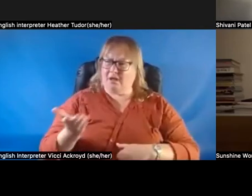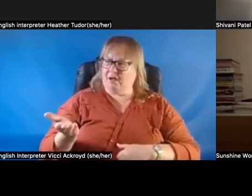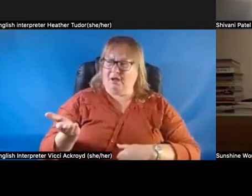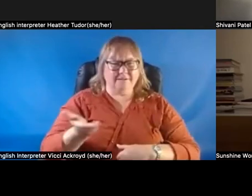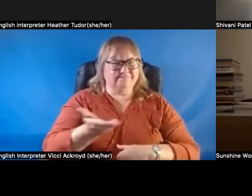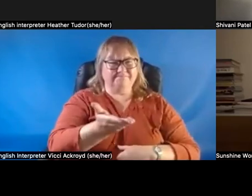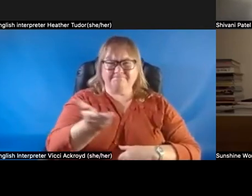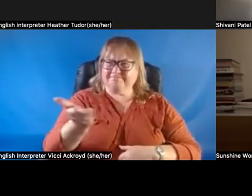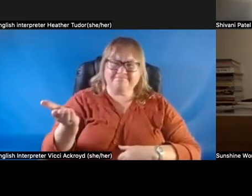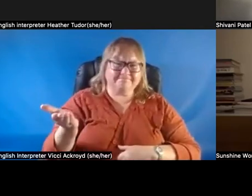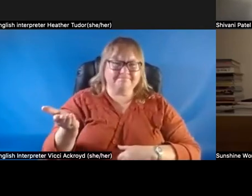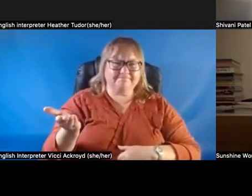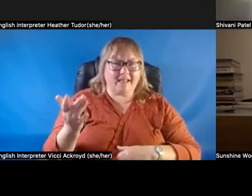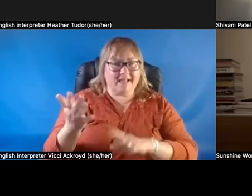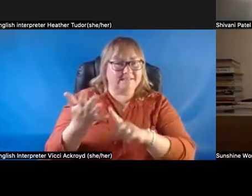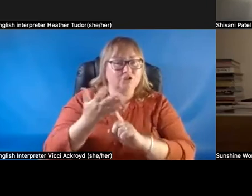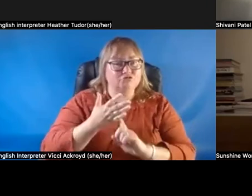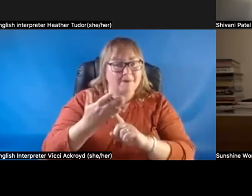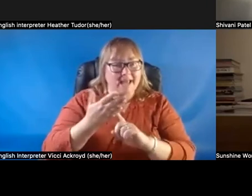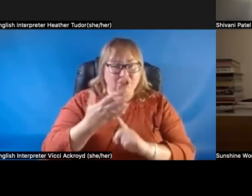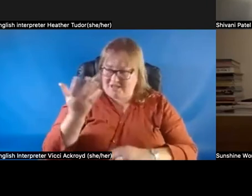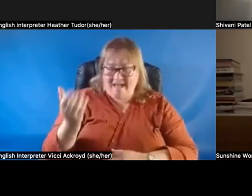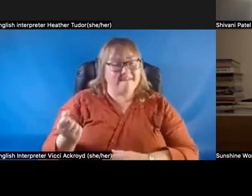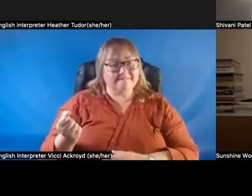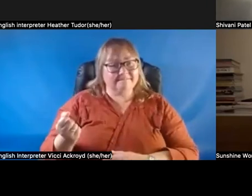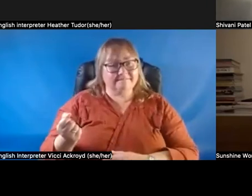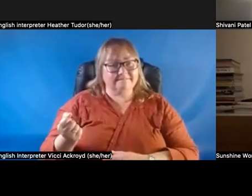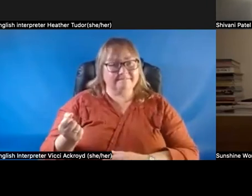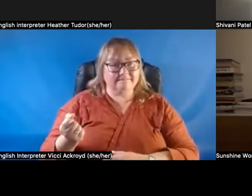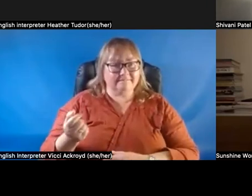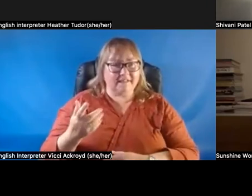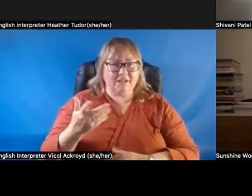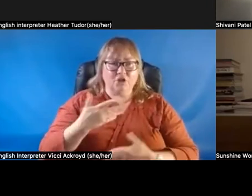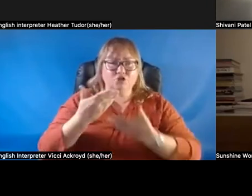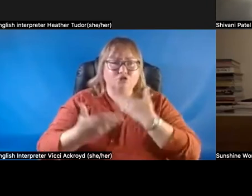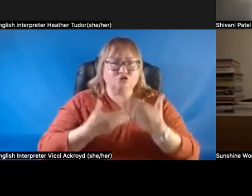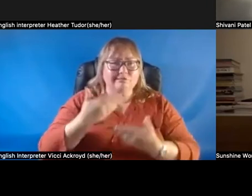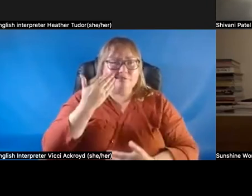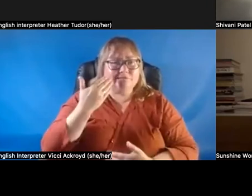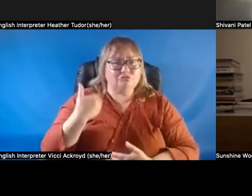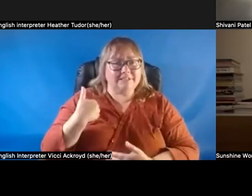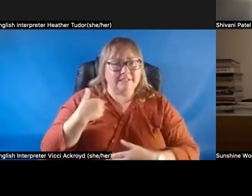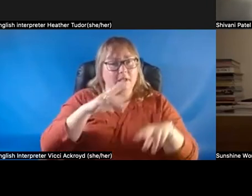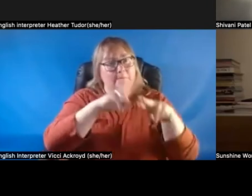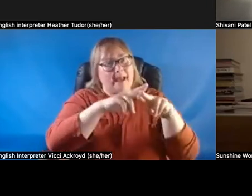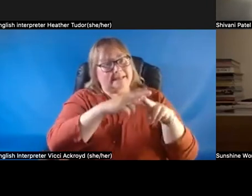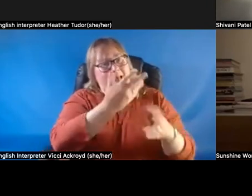other discriminations which exist. Like there was this recent story which my dad was telling me. They live